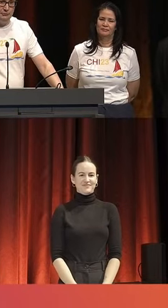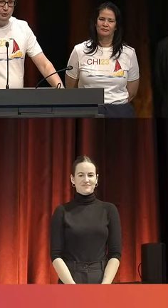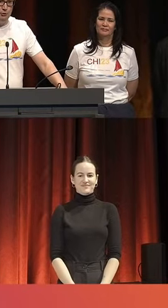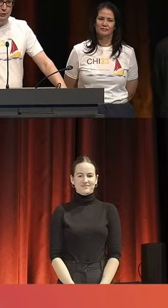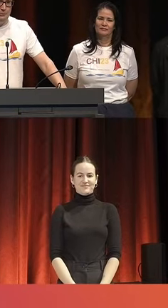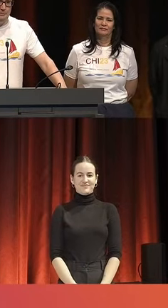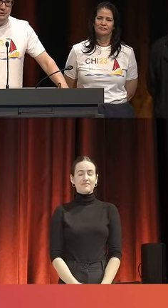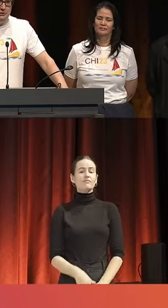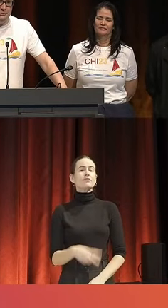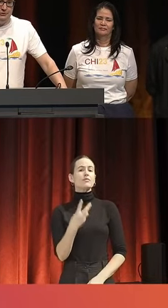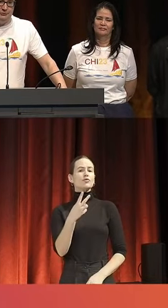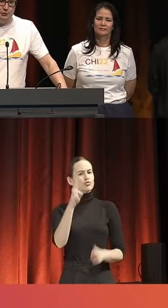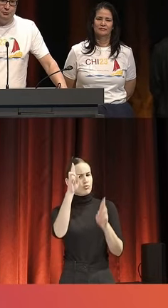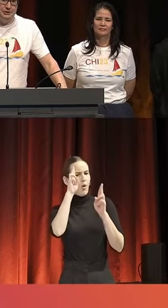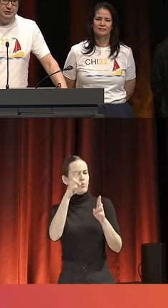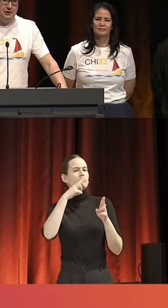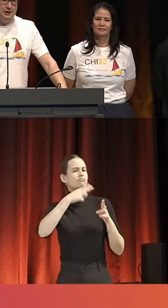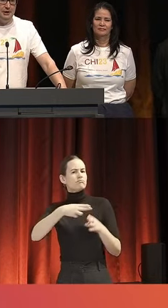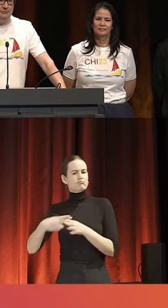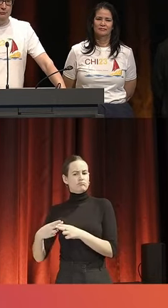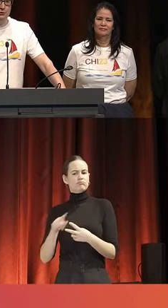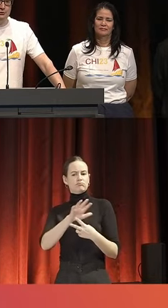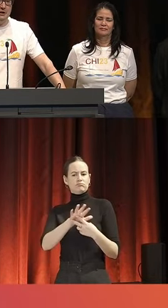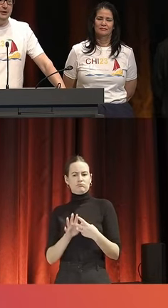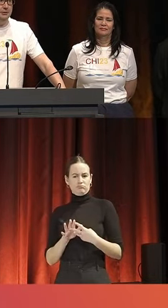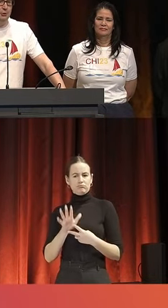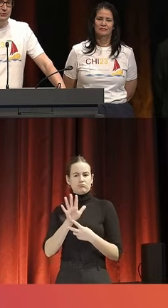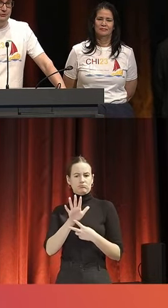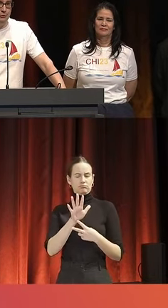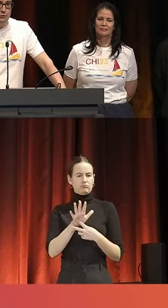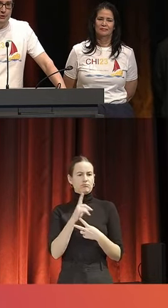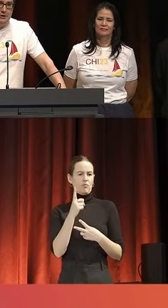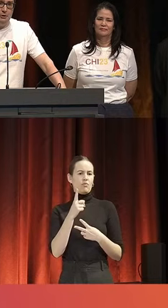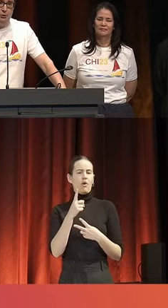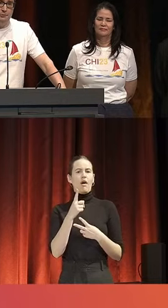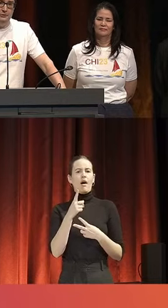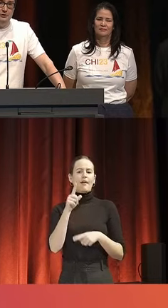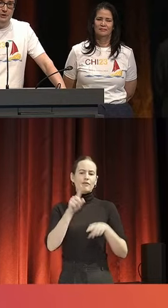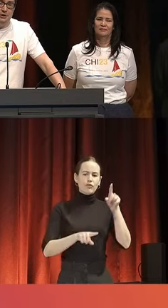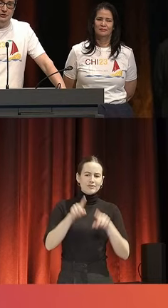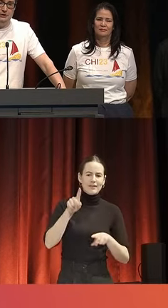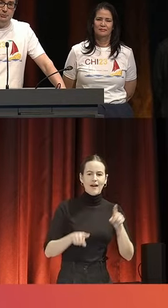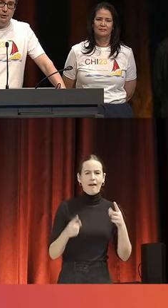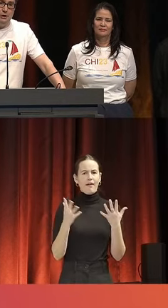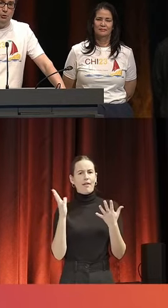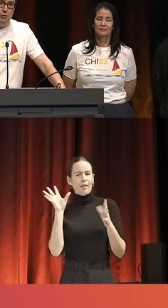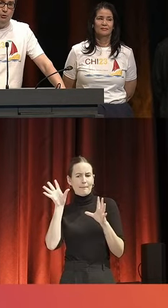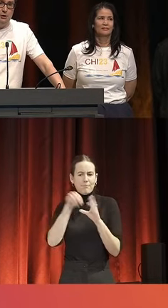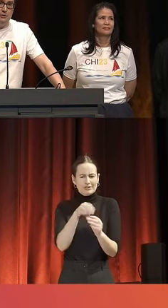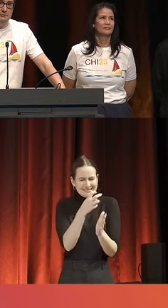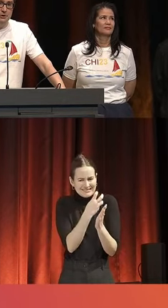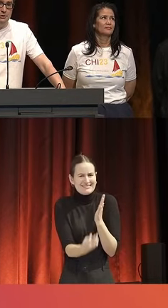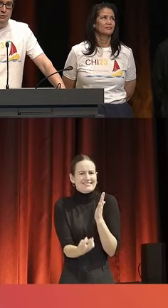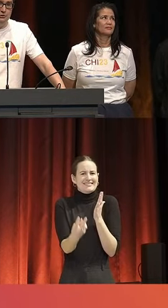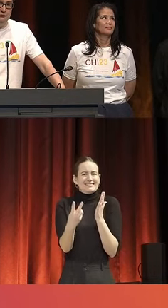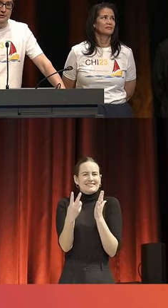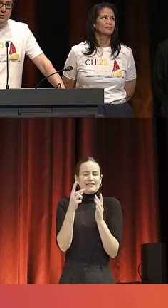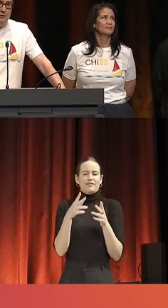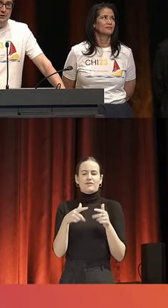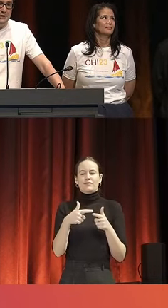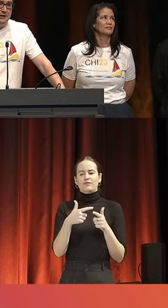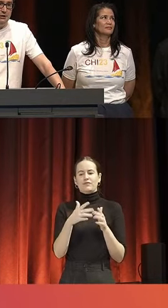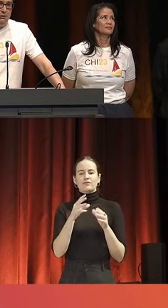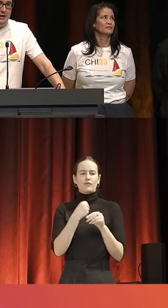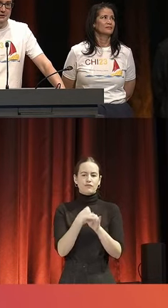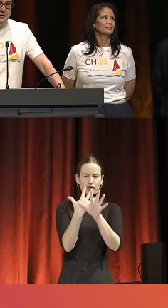And we have two honorable mentions. The first one is versatile, immersive, virtual, and augmented, tangible OR, using